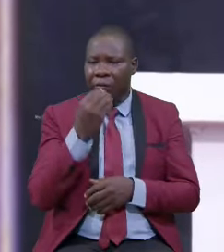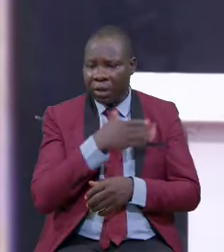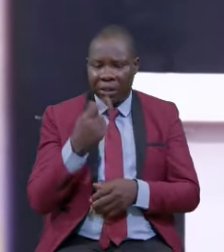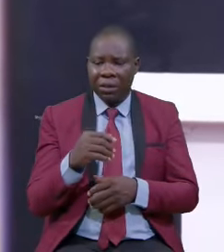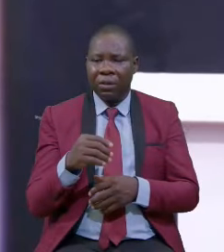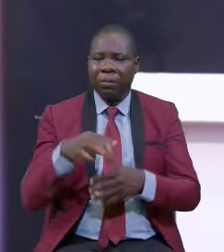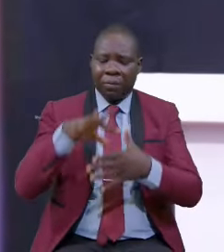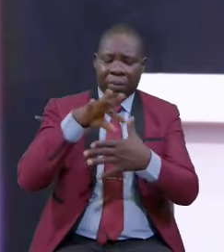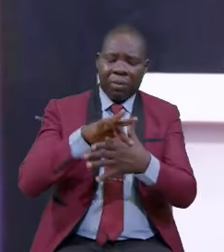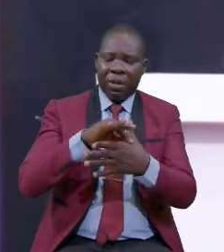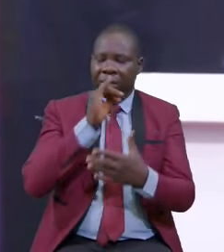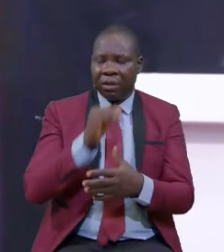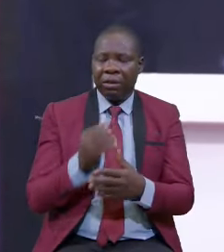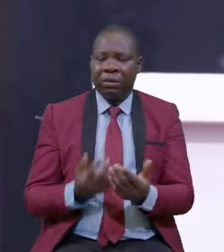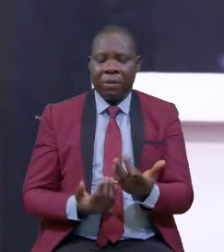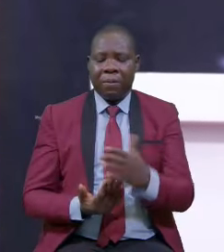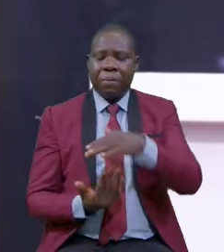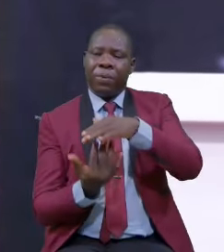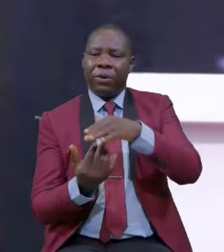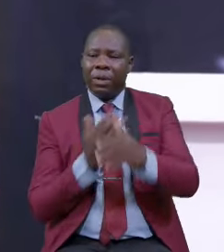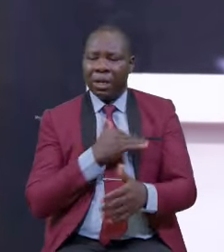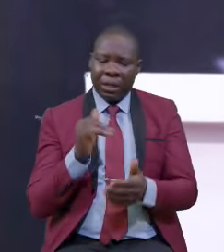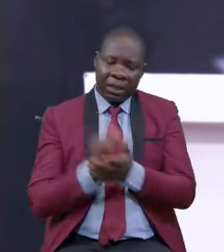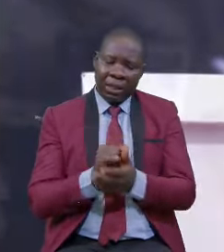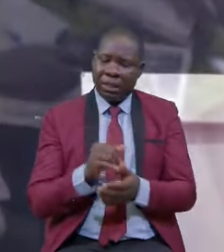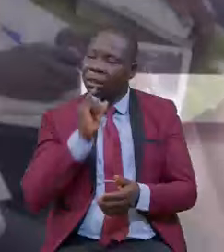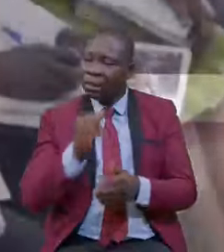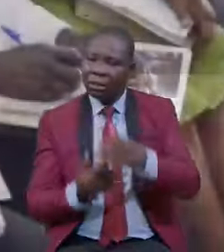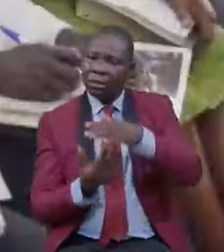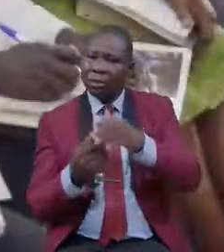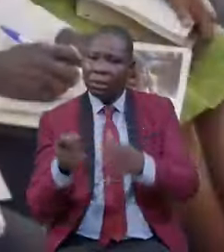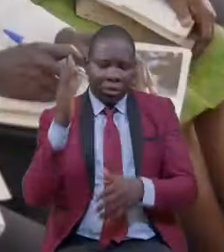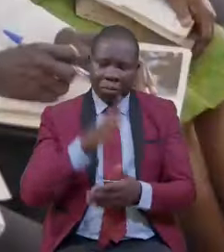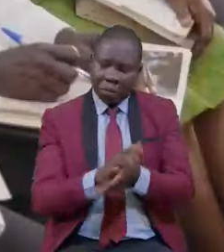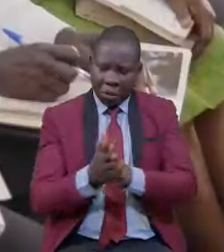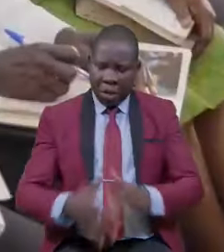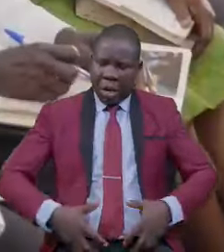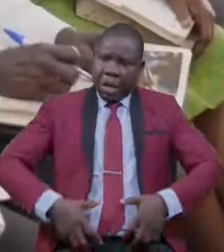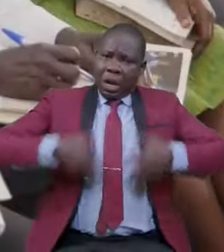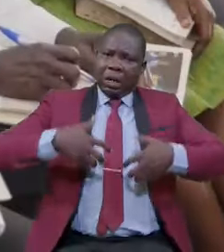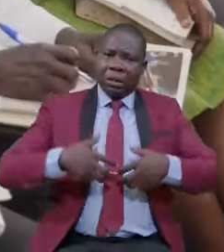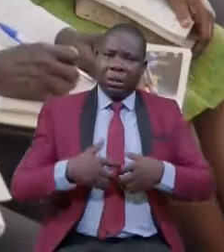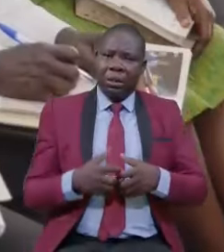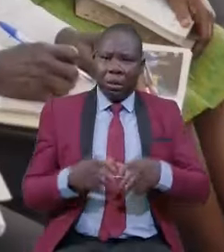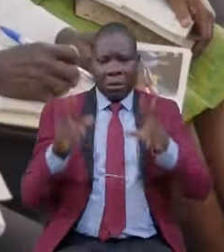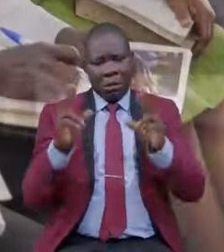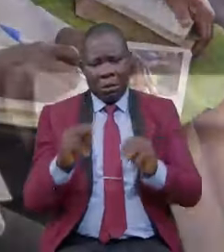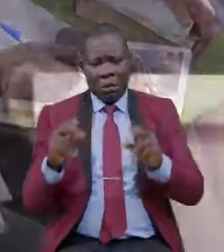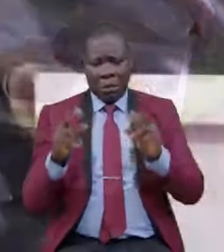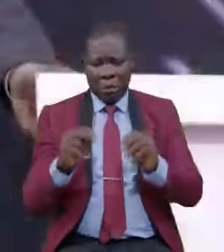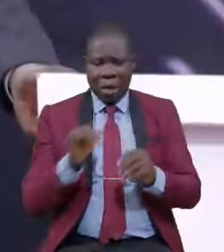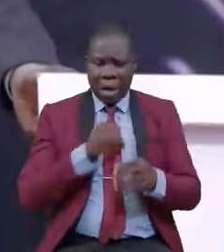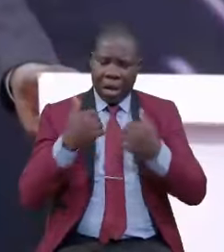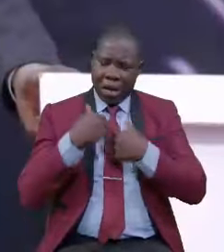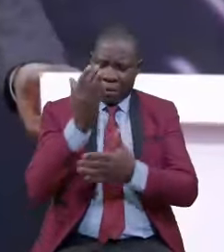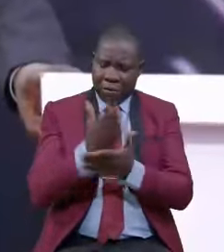is burnt? Do you get angry? Angry? What? I have something better than the food. I have the word of